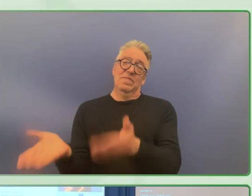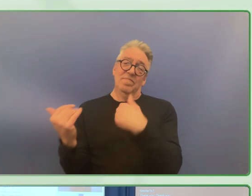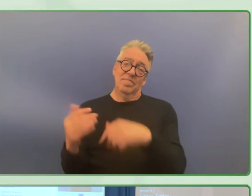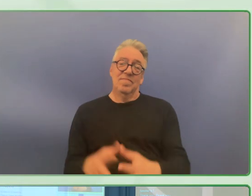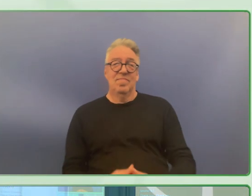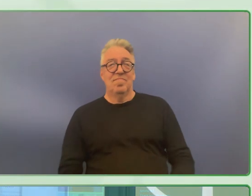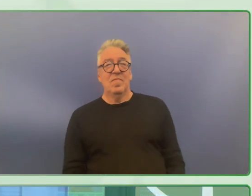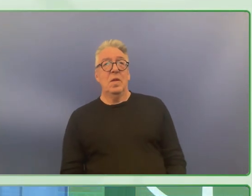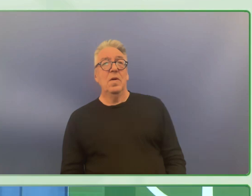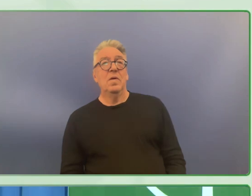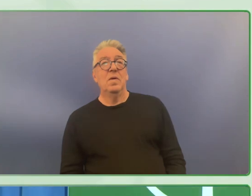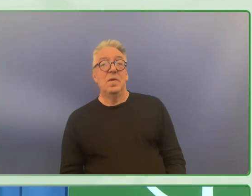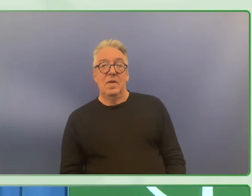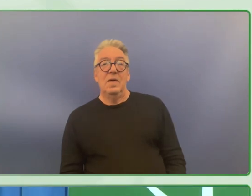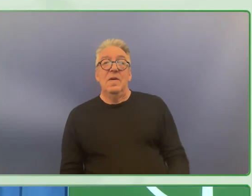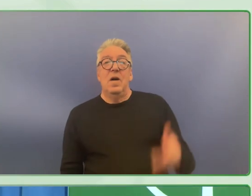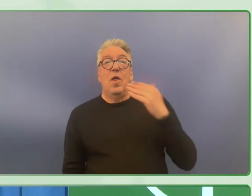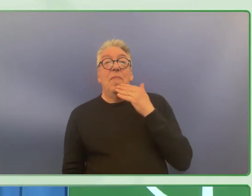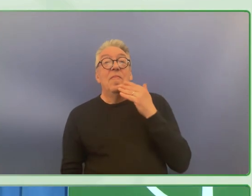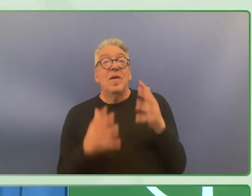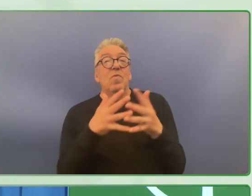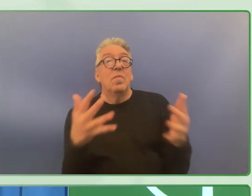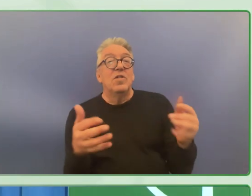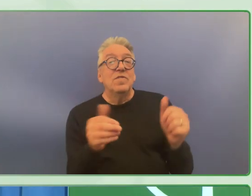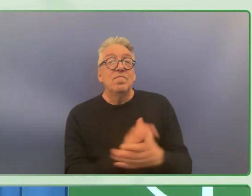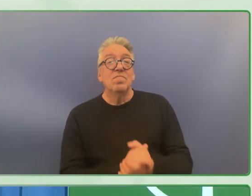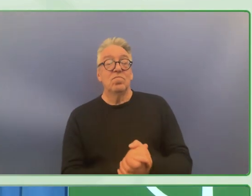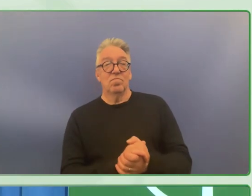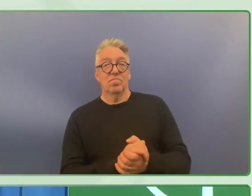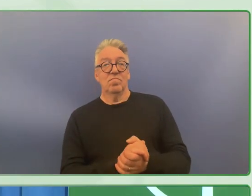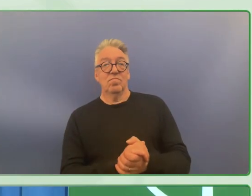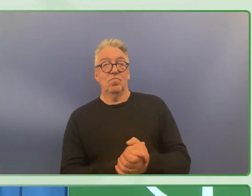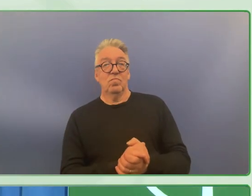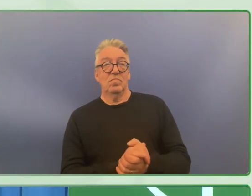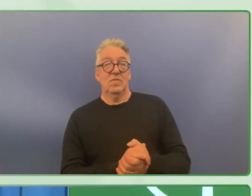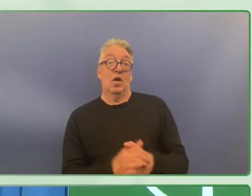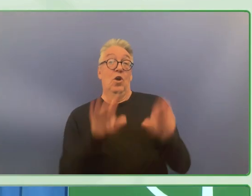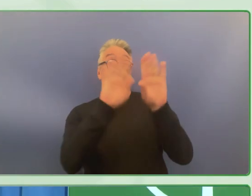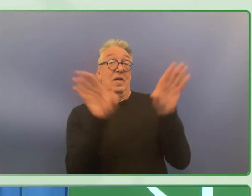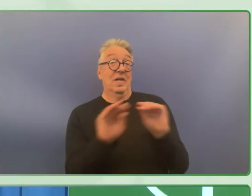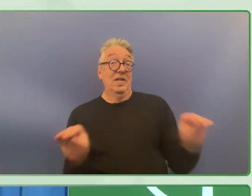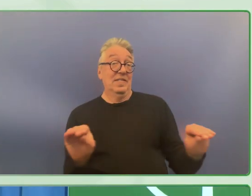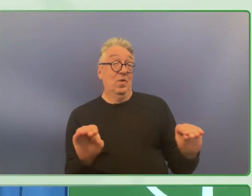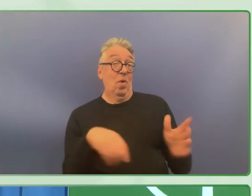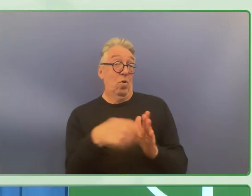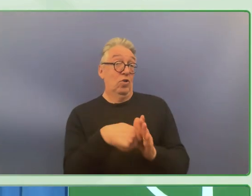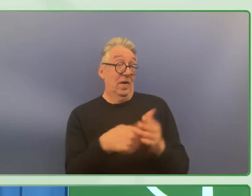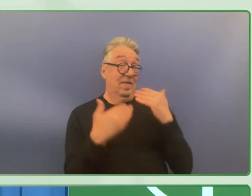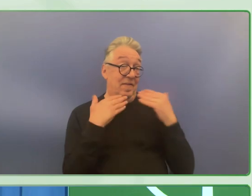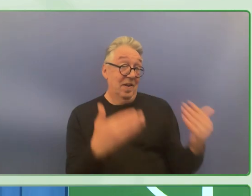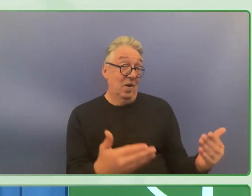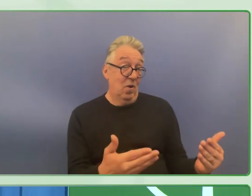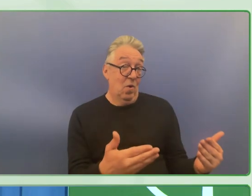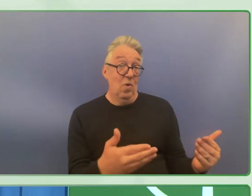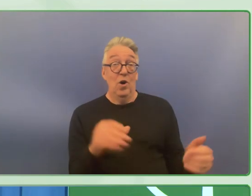Anthony, thank you very much. Thank you to the Zero Project and the Essl team. Innovators here on the